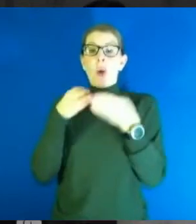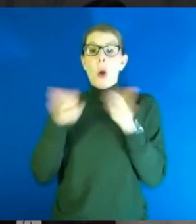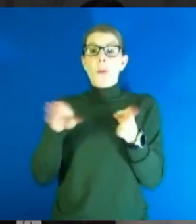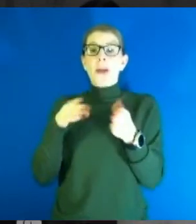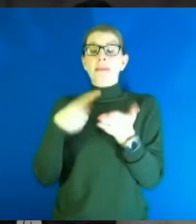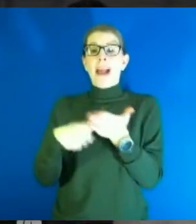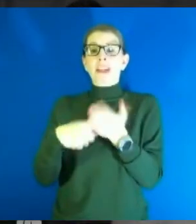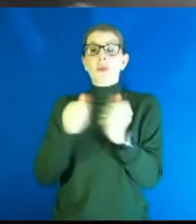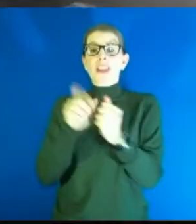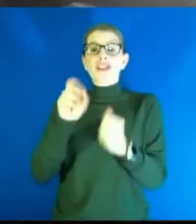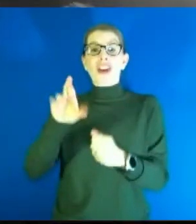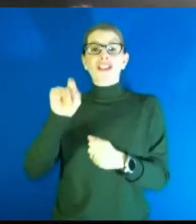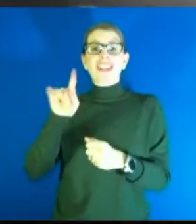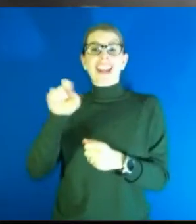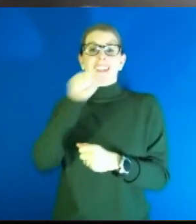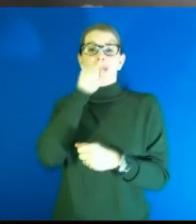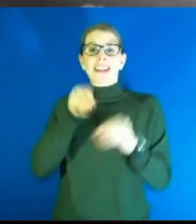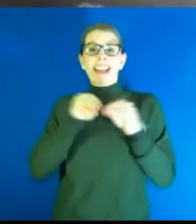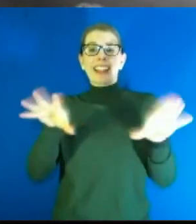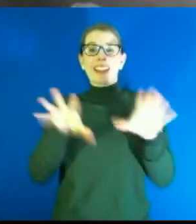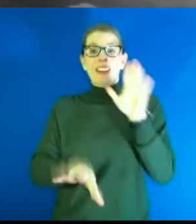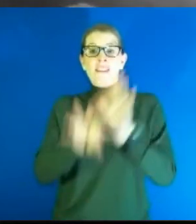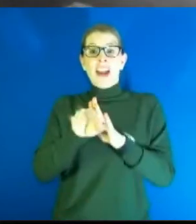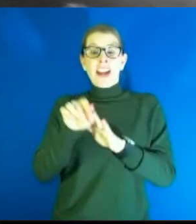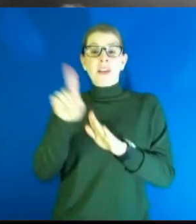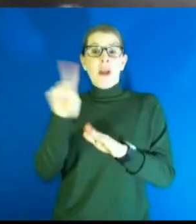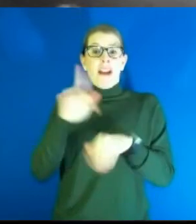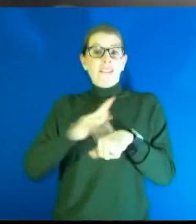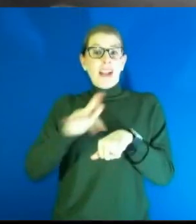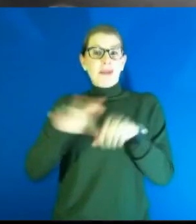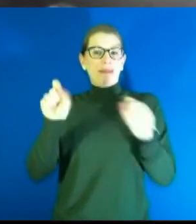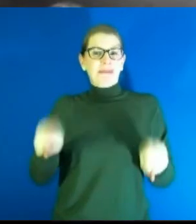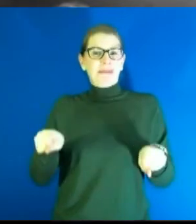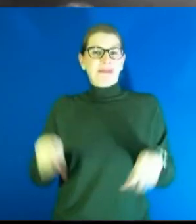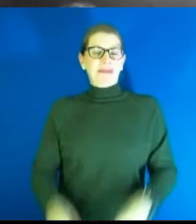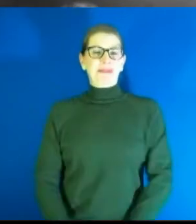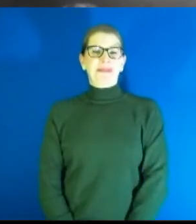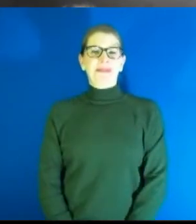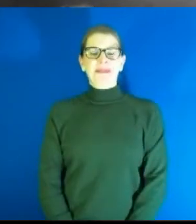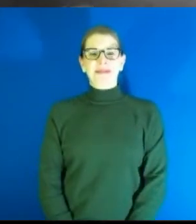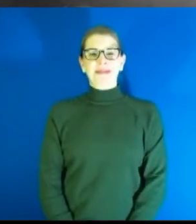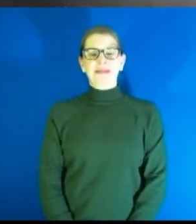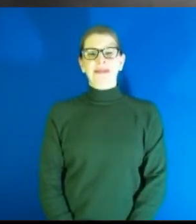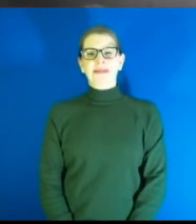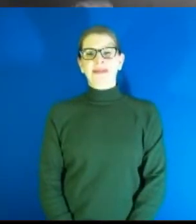with Dr. Stites podcasts. Now everywhere podcasts are available.